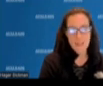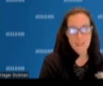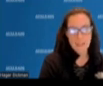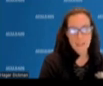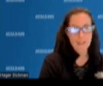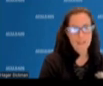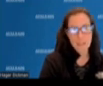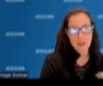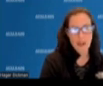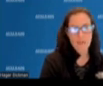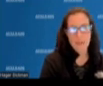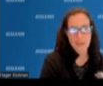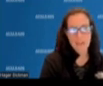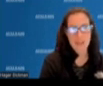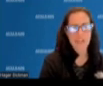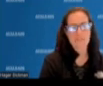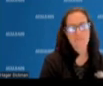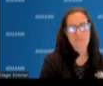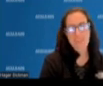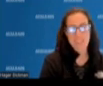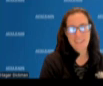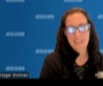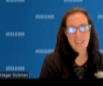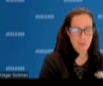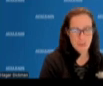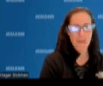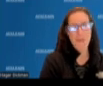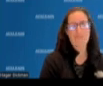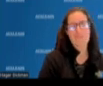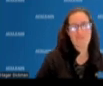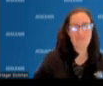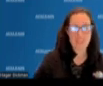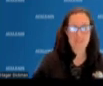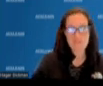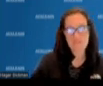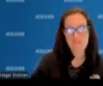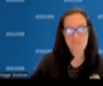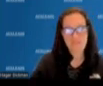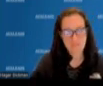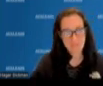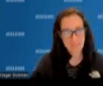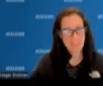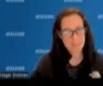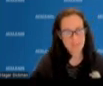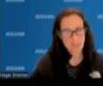I called this morning. I had my kids call, my parents call. Everyone should call. So